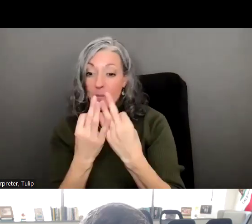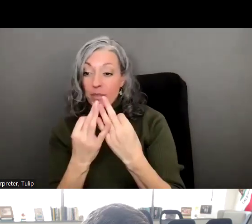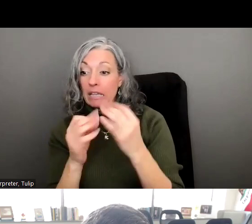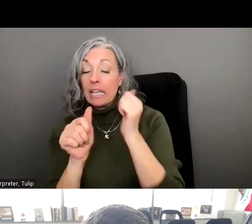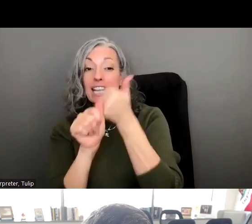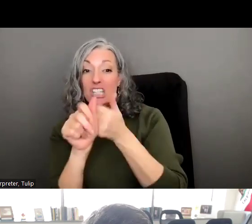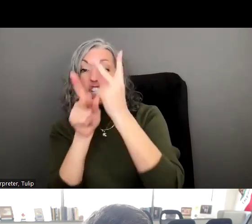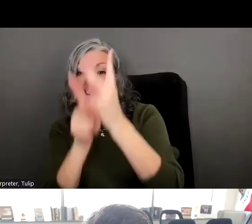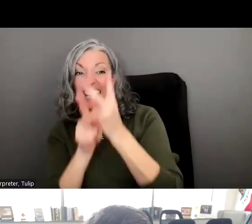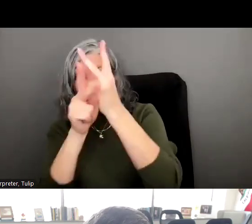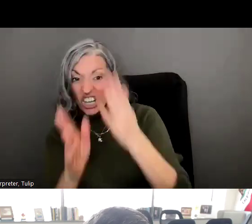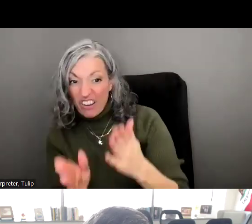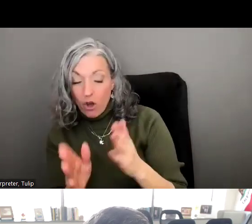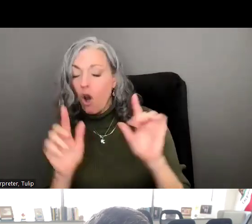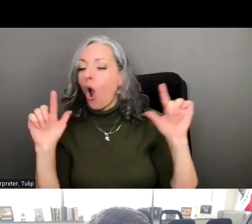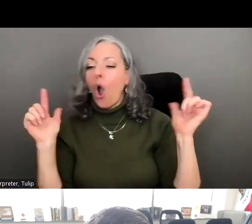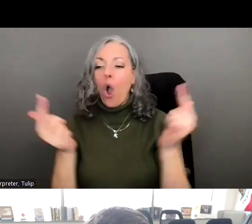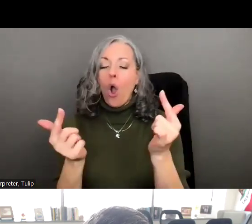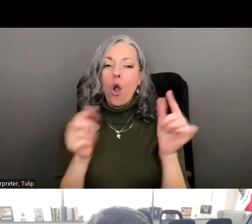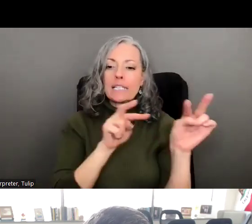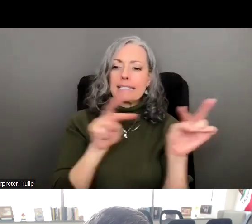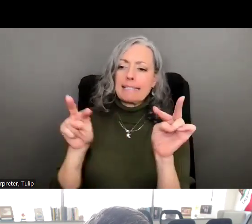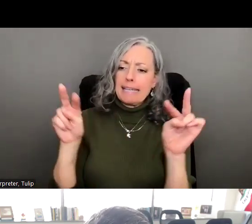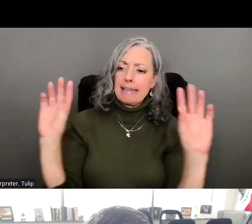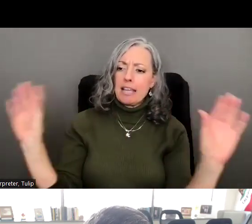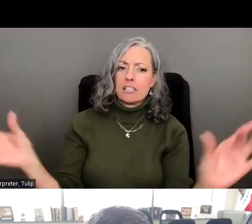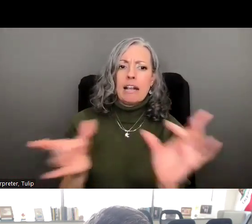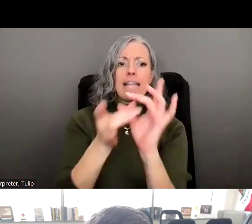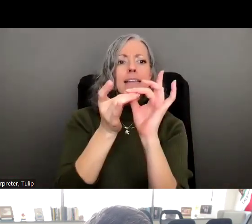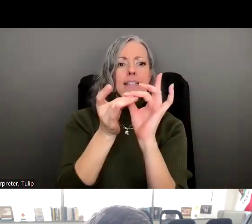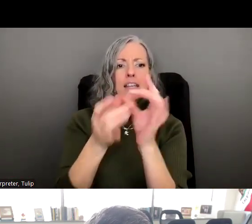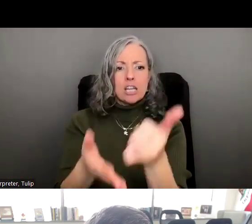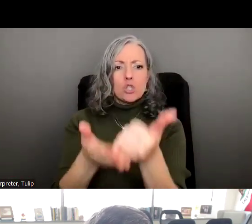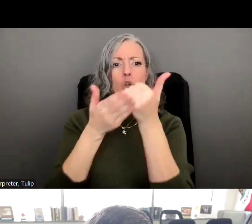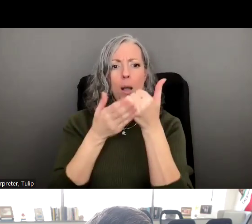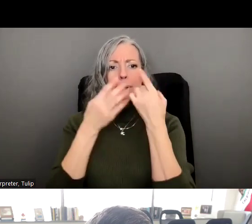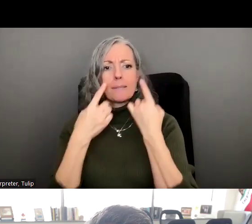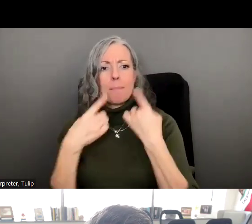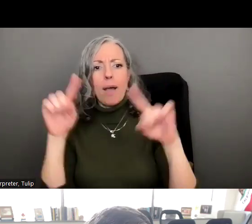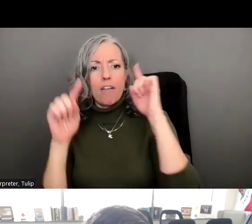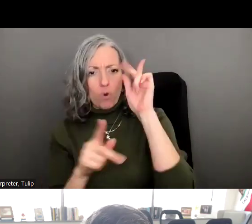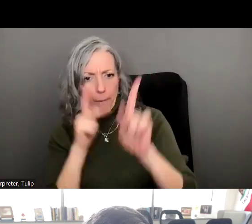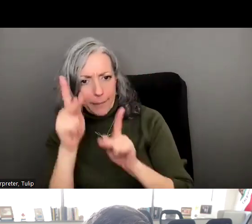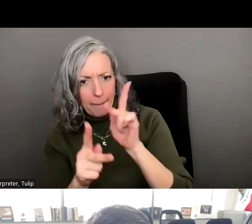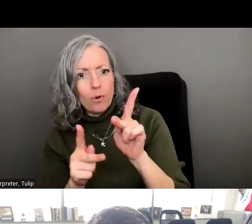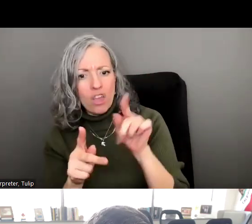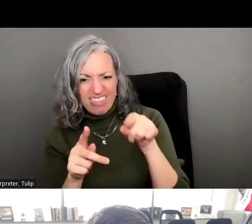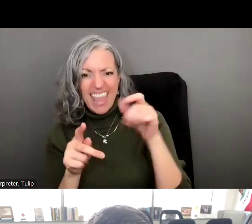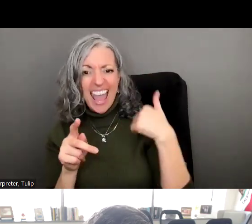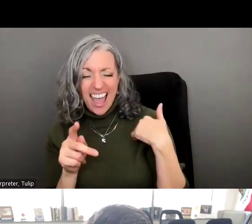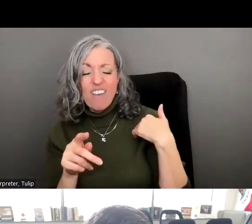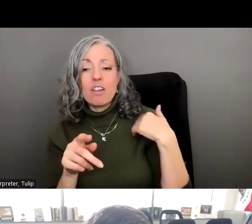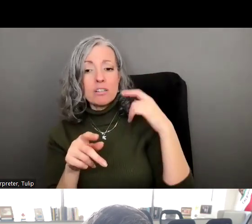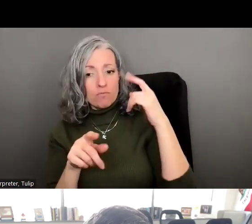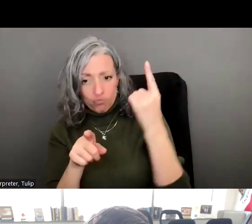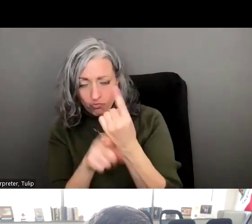perspective, these are seamless entry points that enable us to ensure that people get the appropriate services